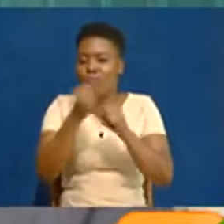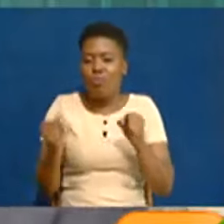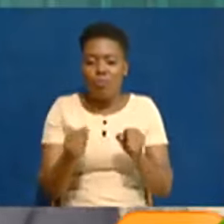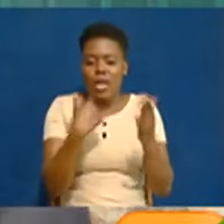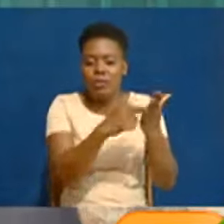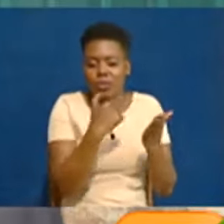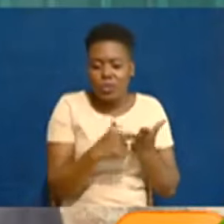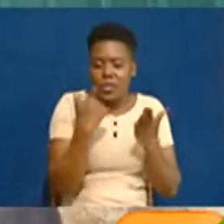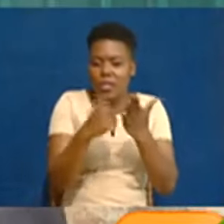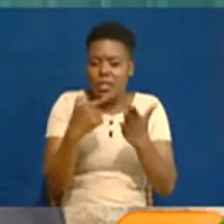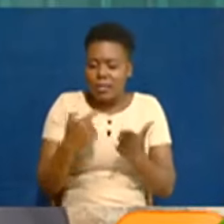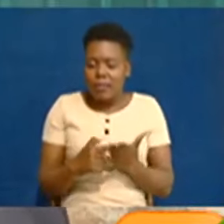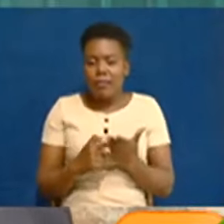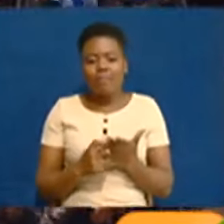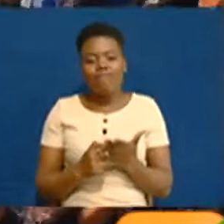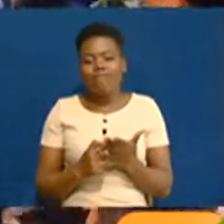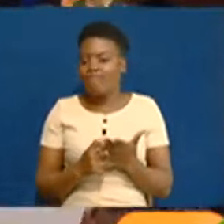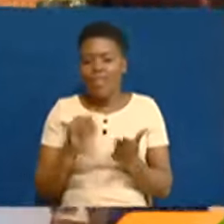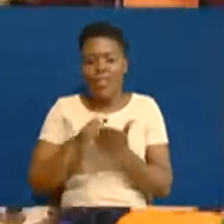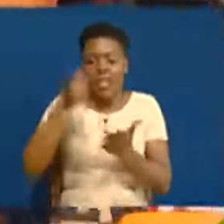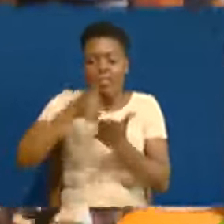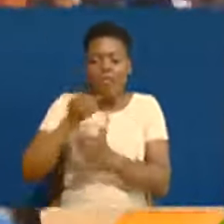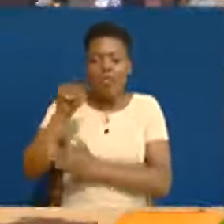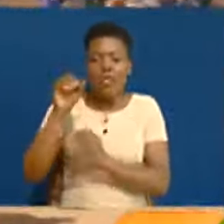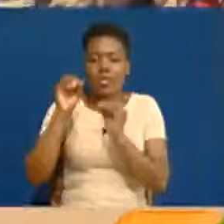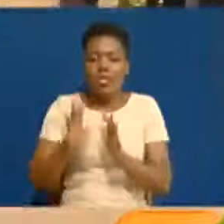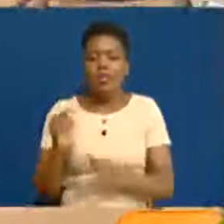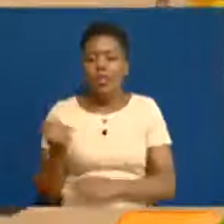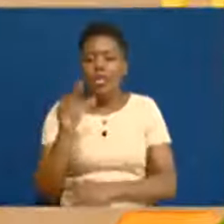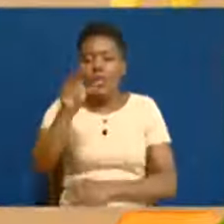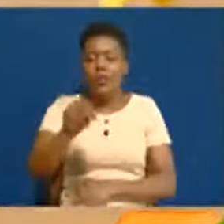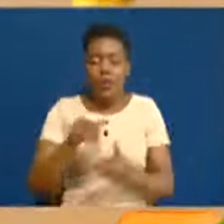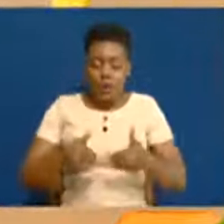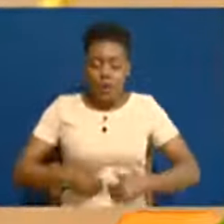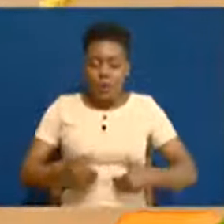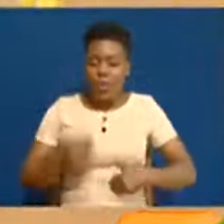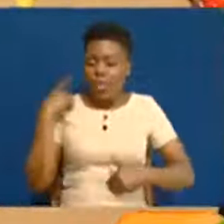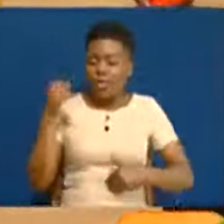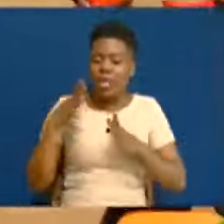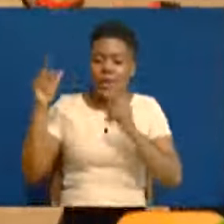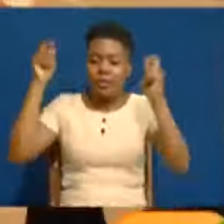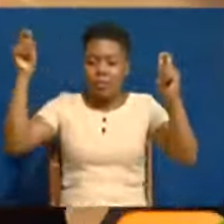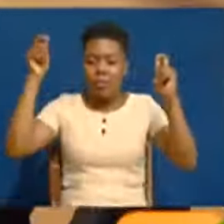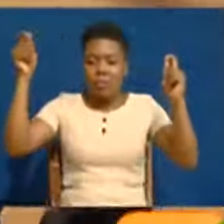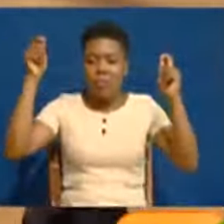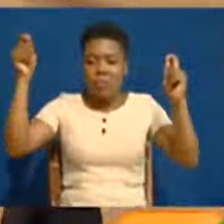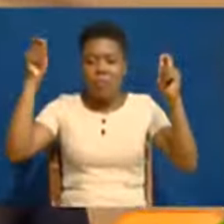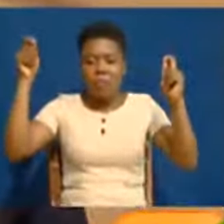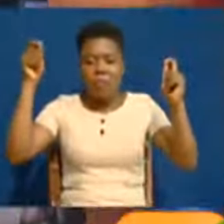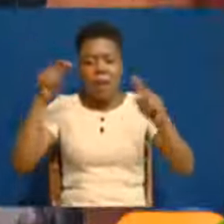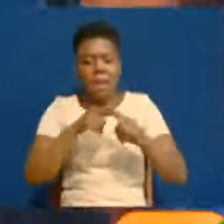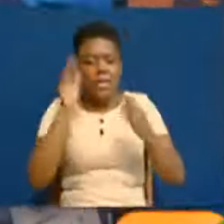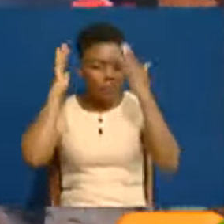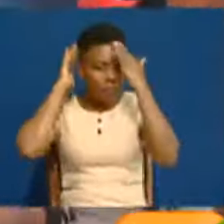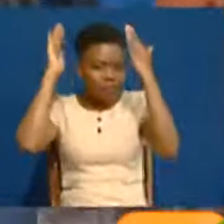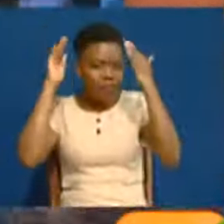an instrumentalized dialogue. And after a month-long protest by the youth of the country, Muheria is skeptical about the steps